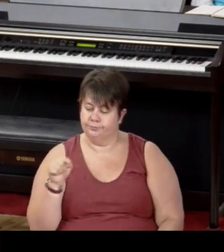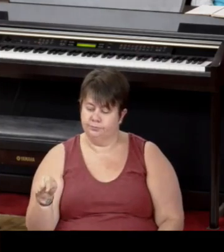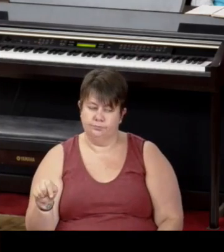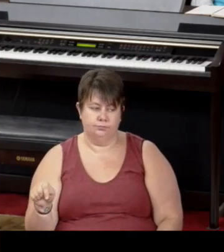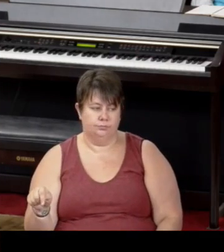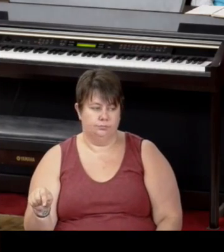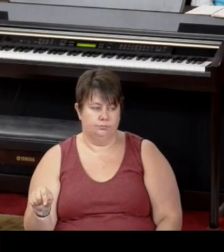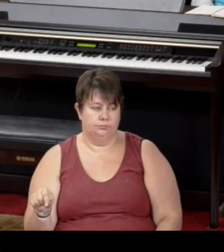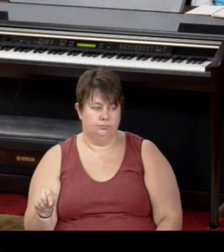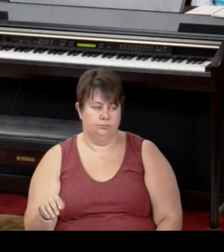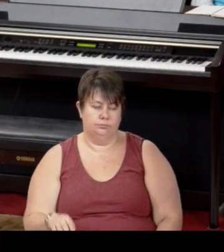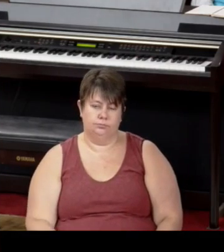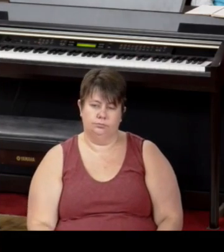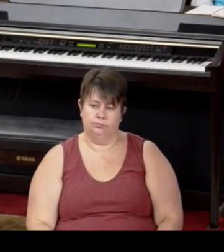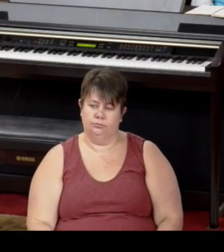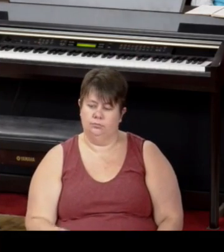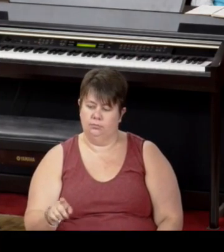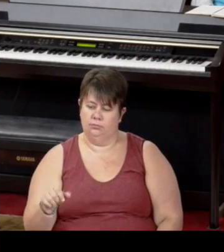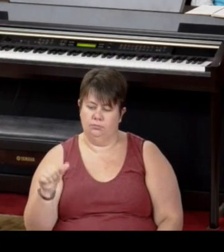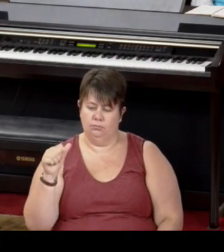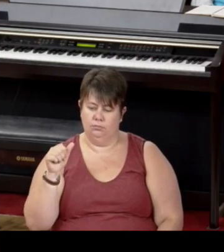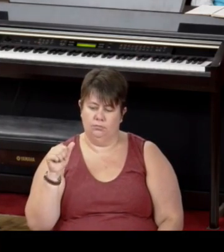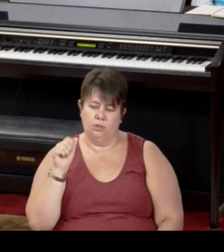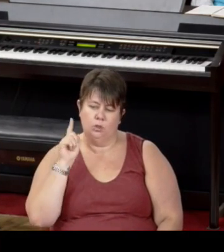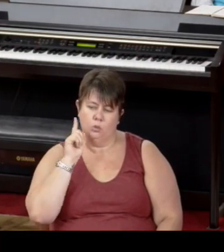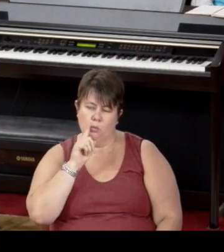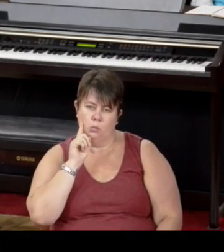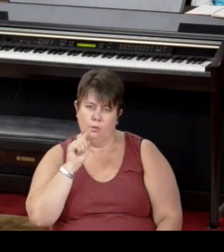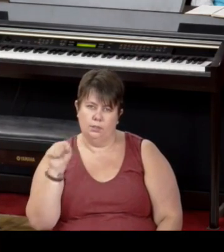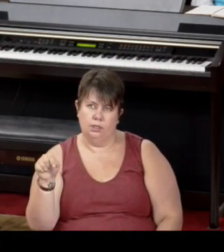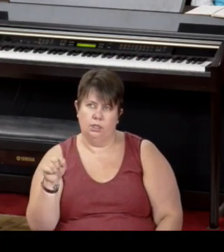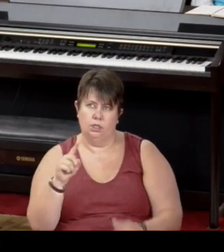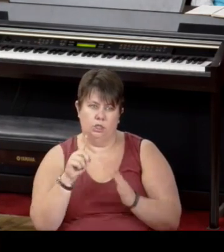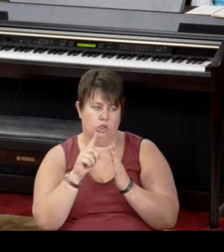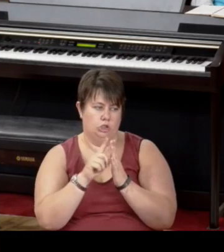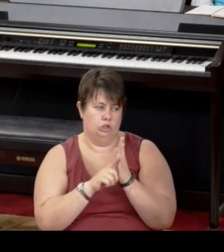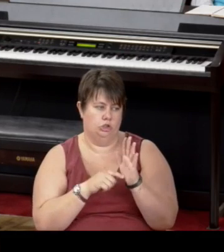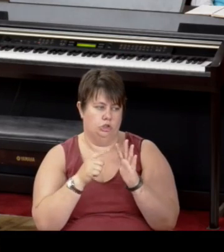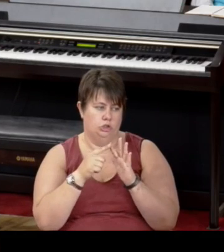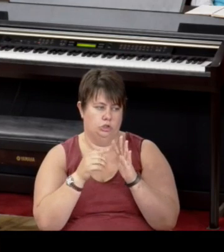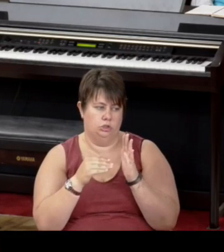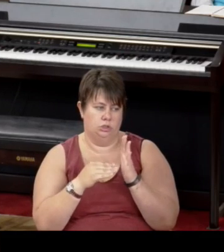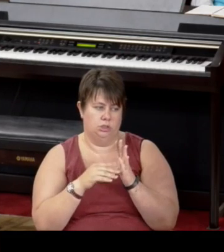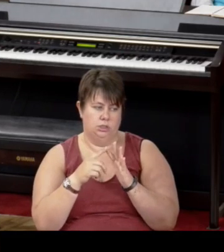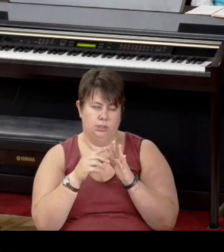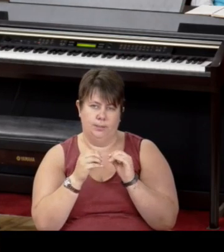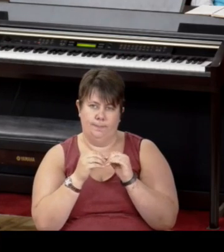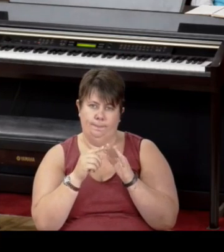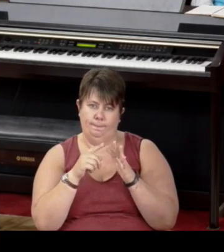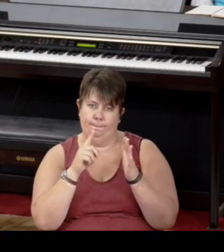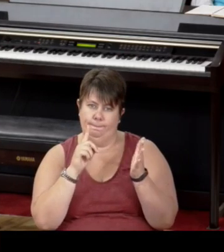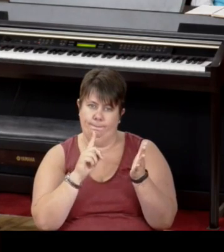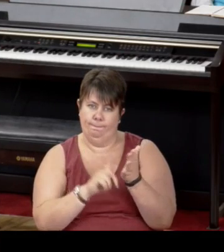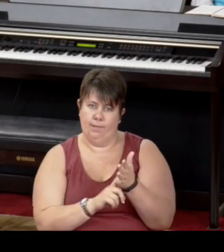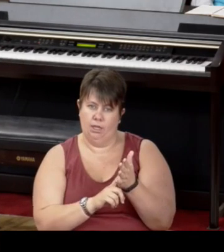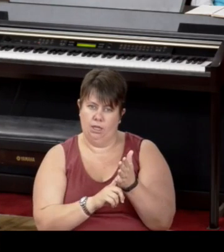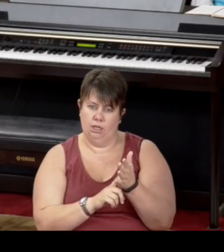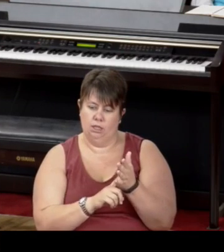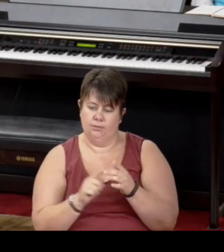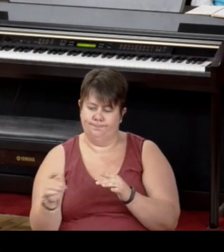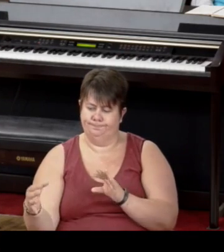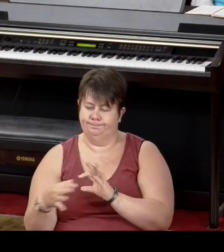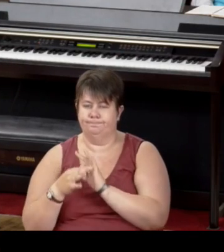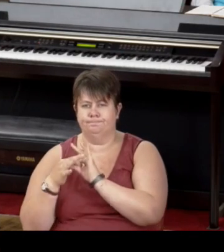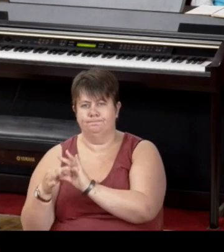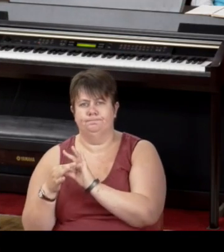tolerate the prophet, the woman Jezebel. Now, this is another symbolic link with the Old